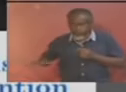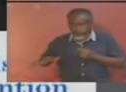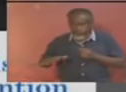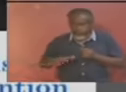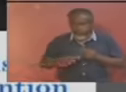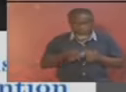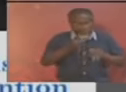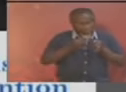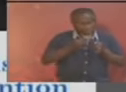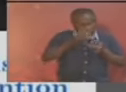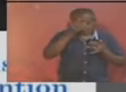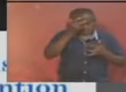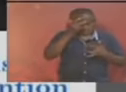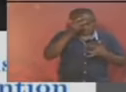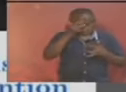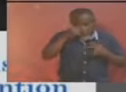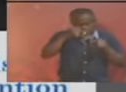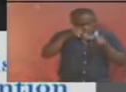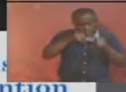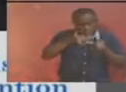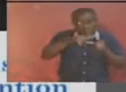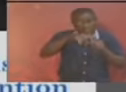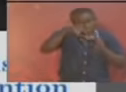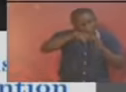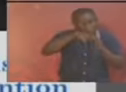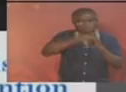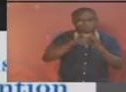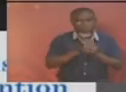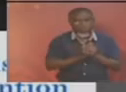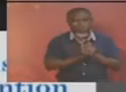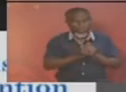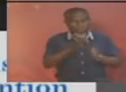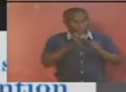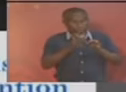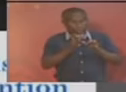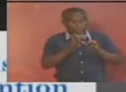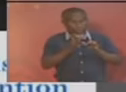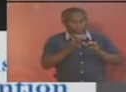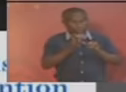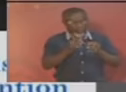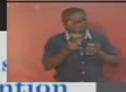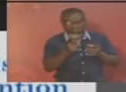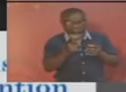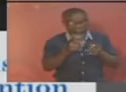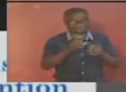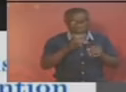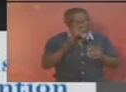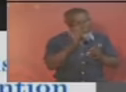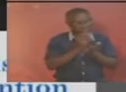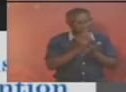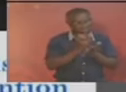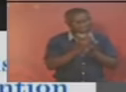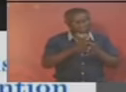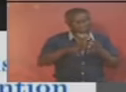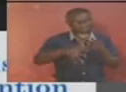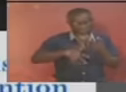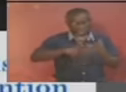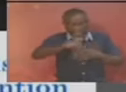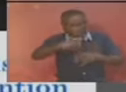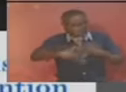the importance of staying at home. And avoid the gatherings. this is not just a Trini thing, but it's a Caribbean thing. We